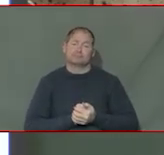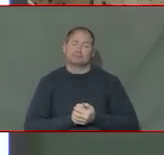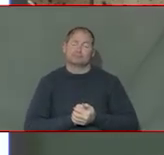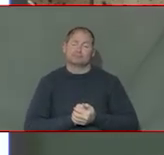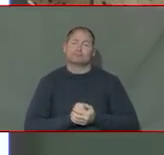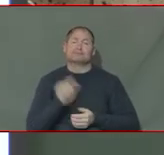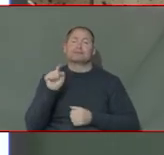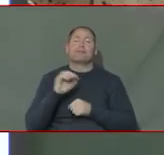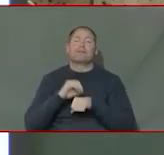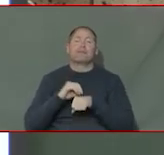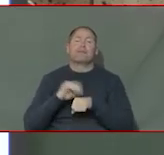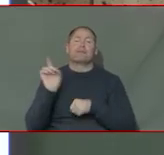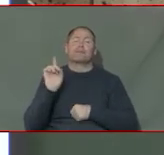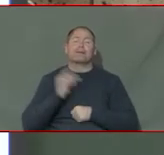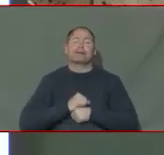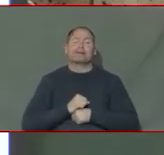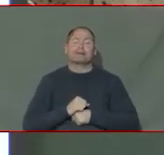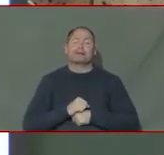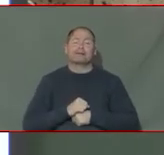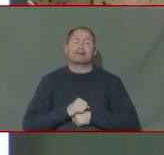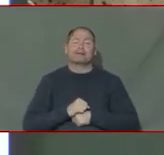with this person? Please say together.